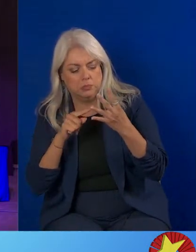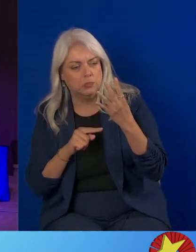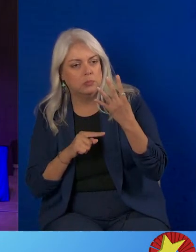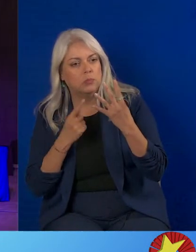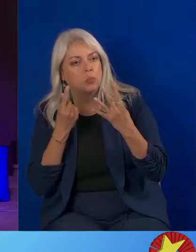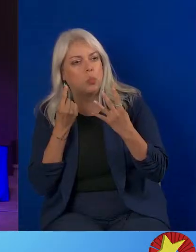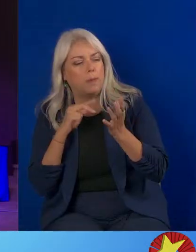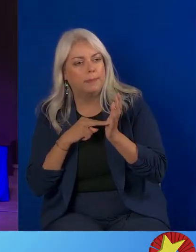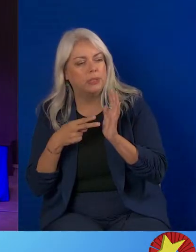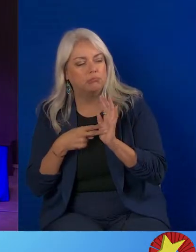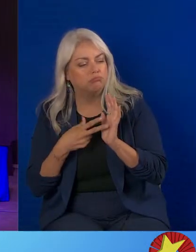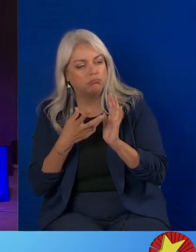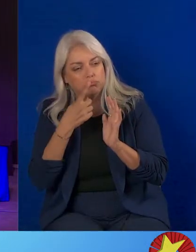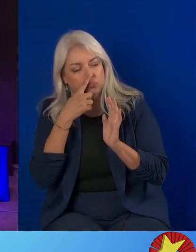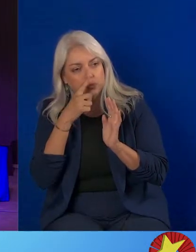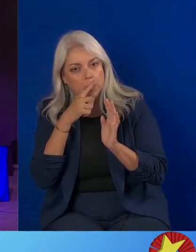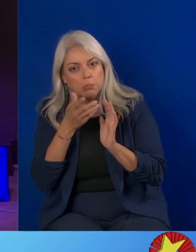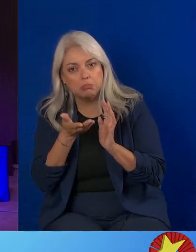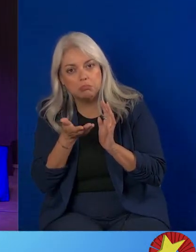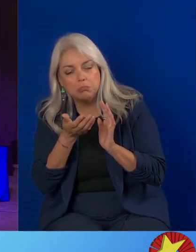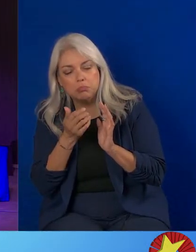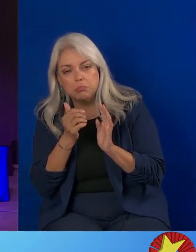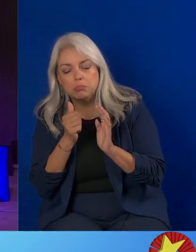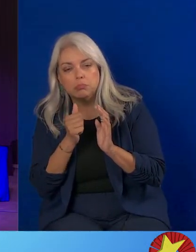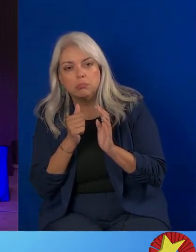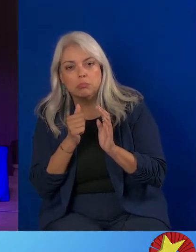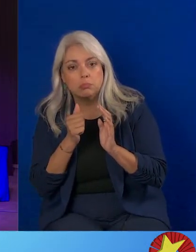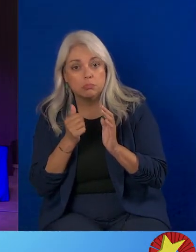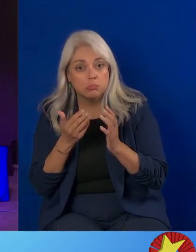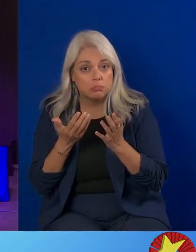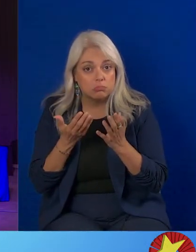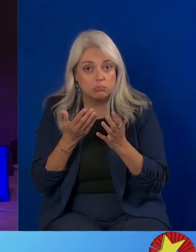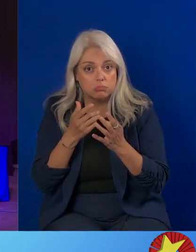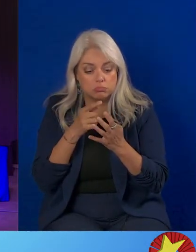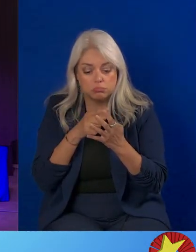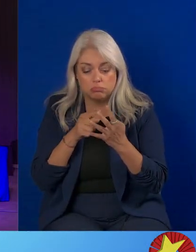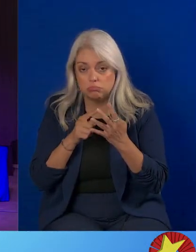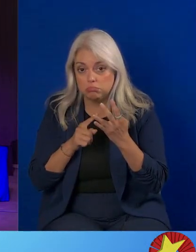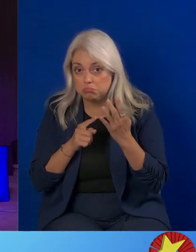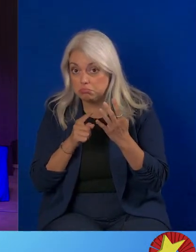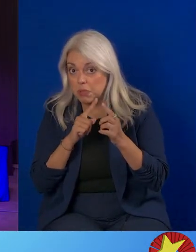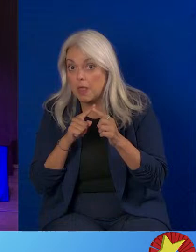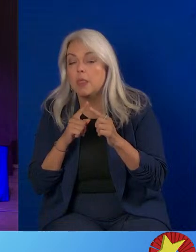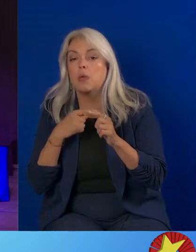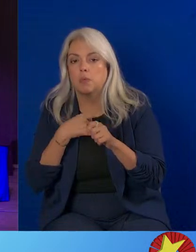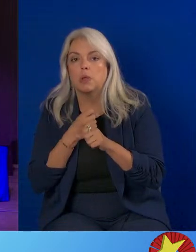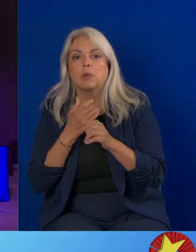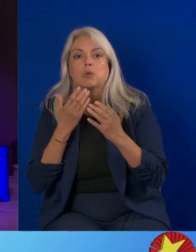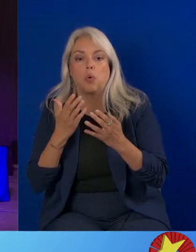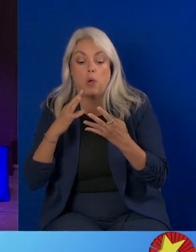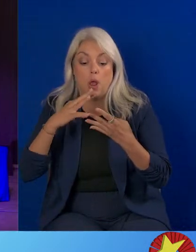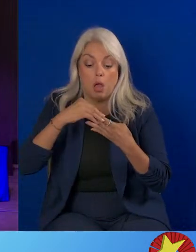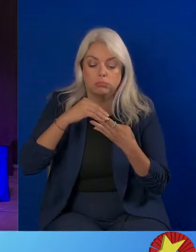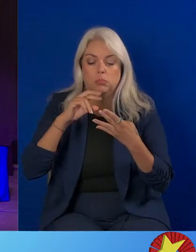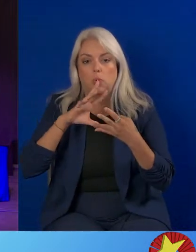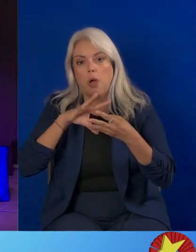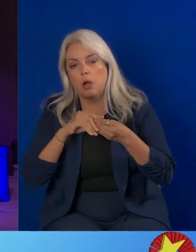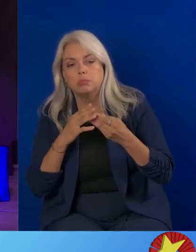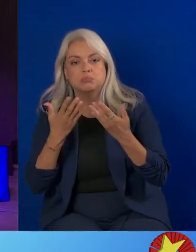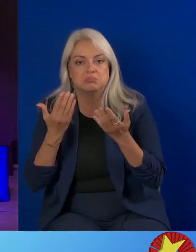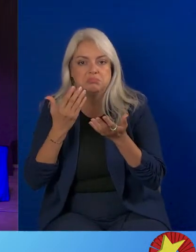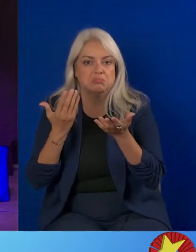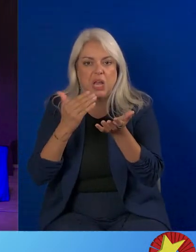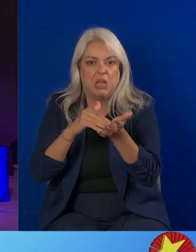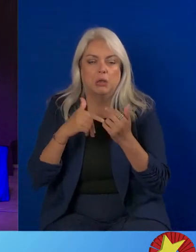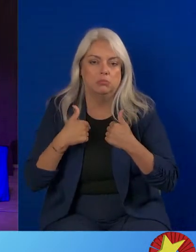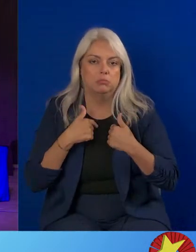in 7.1, can we go through individually what they are, and then we'll make potentially that motion? Again, this is